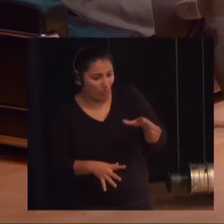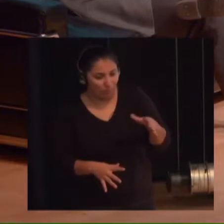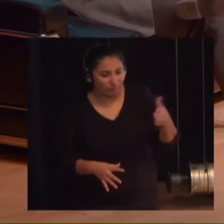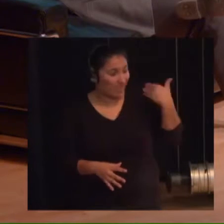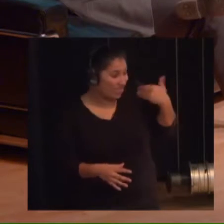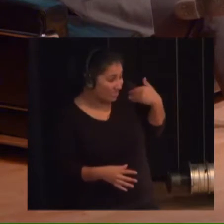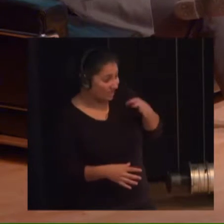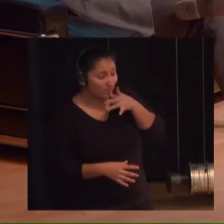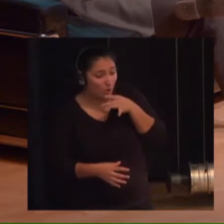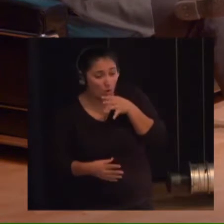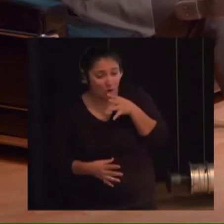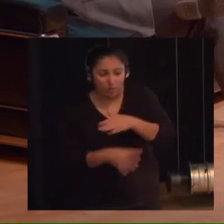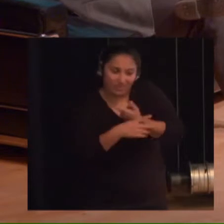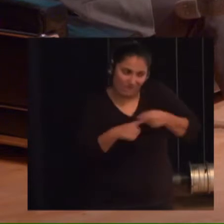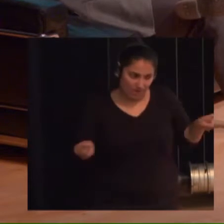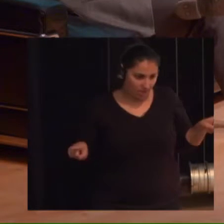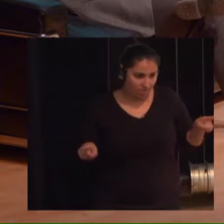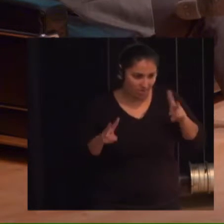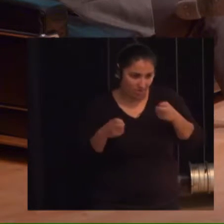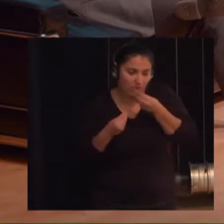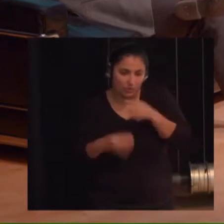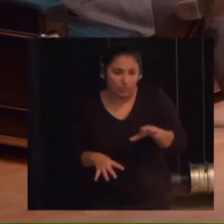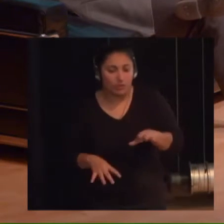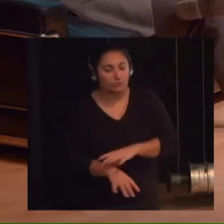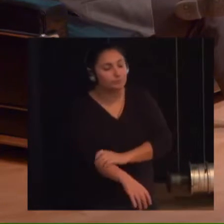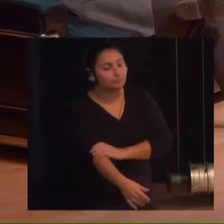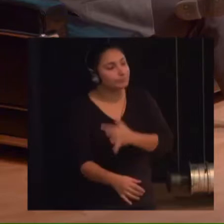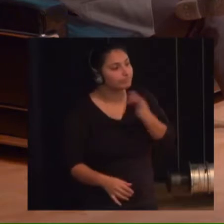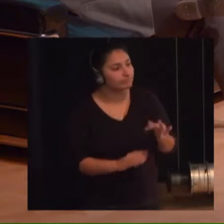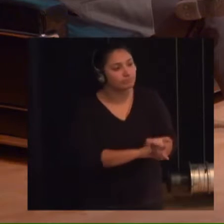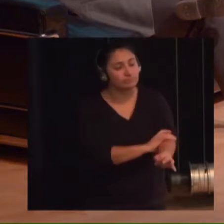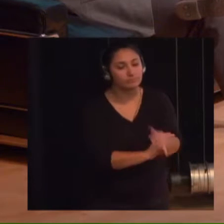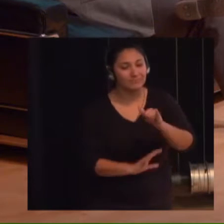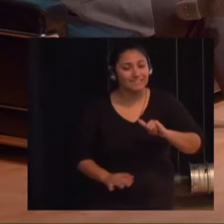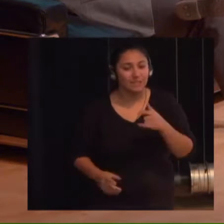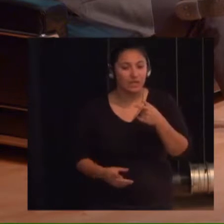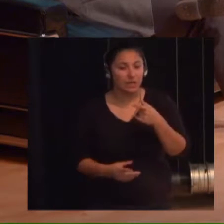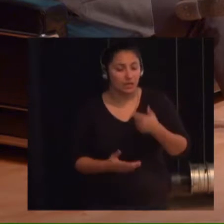cares about journalism as much as journalists, but probably no one cares about philanthropy as much as we do,